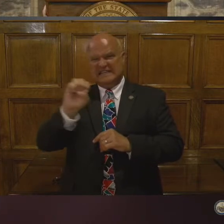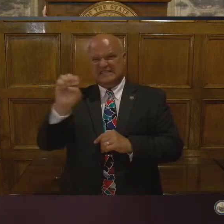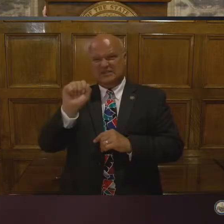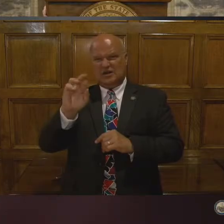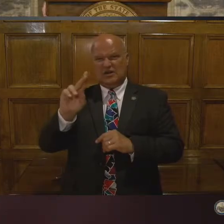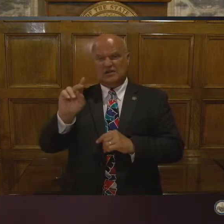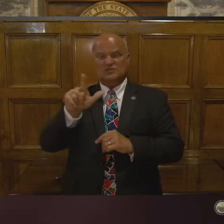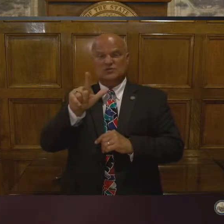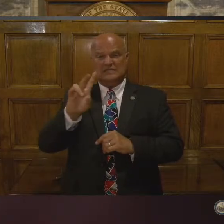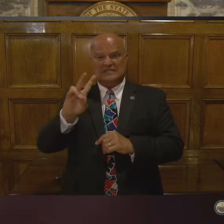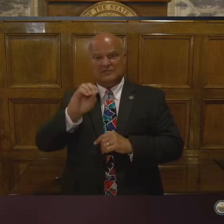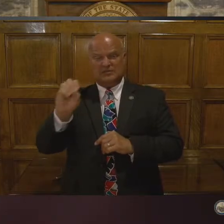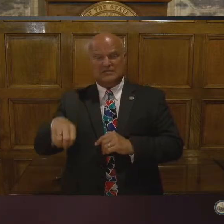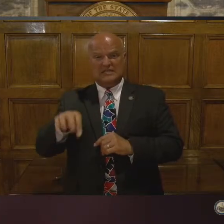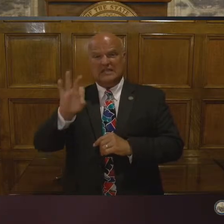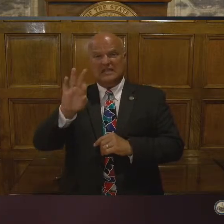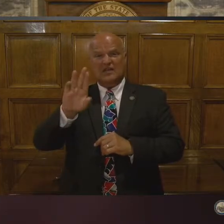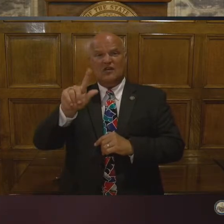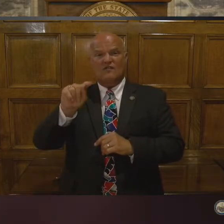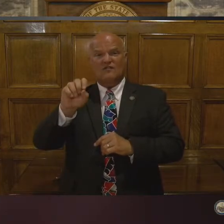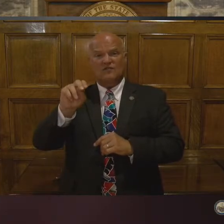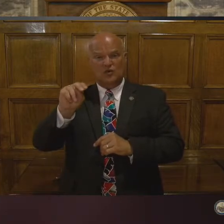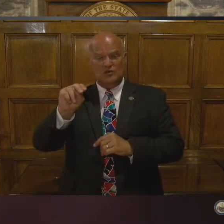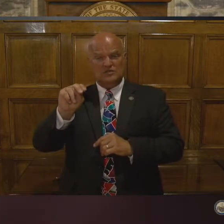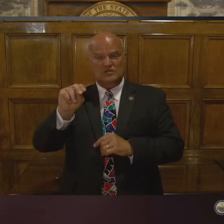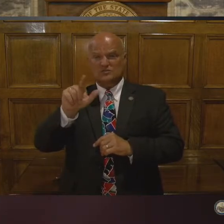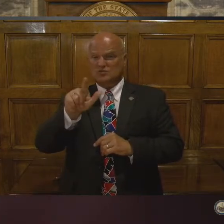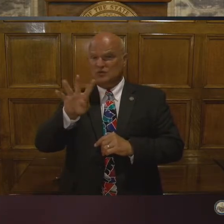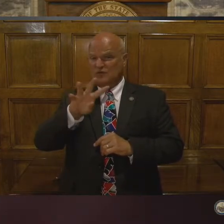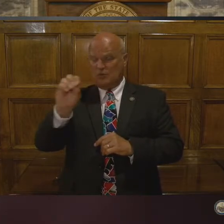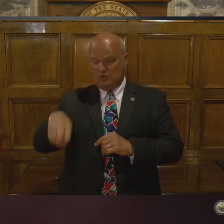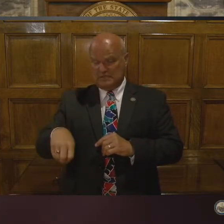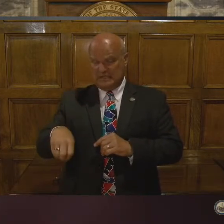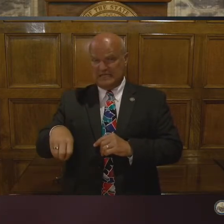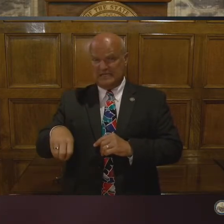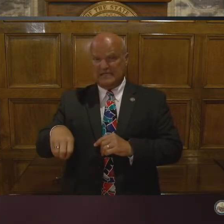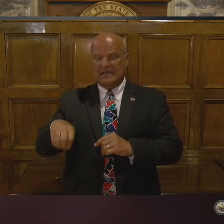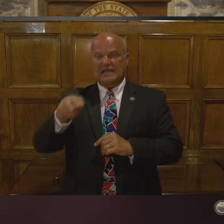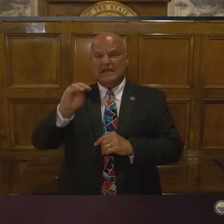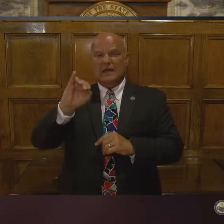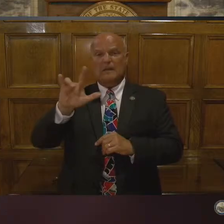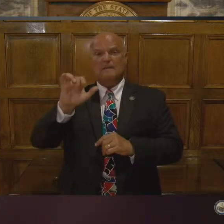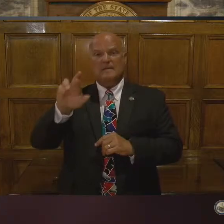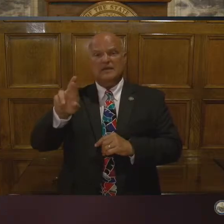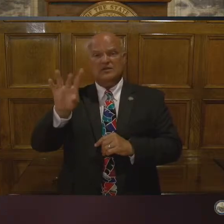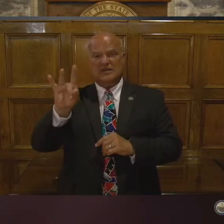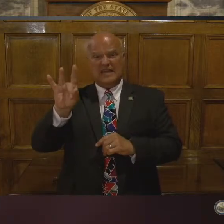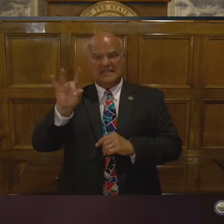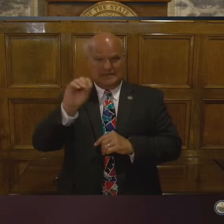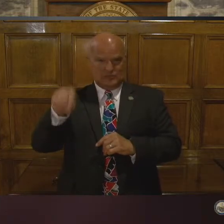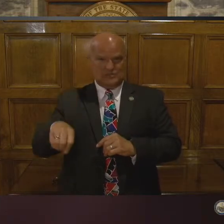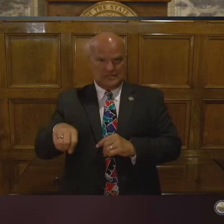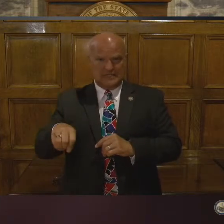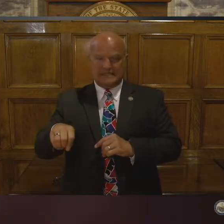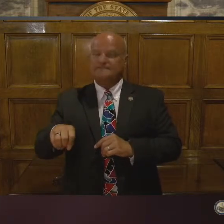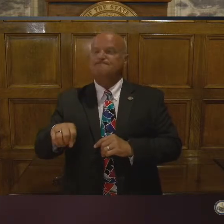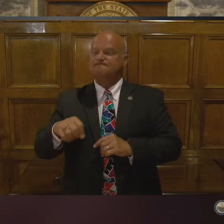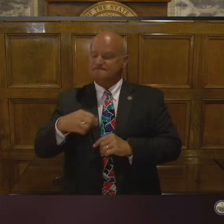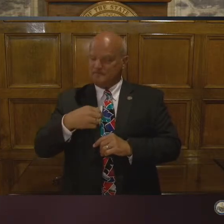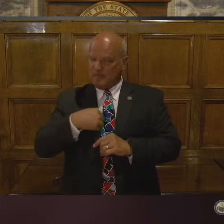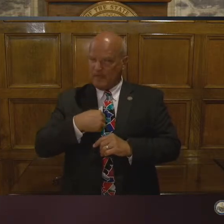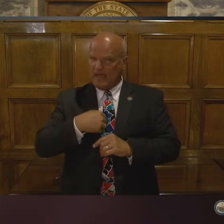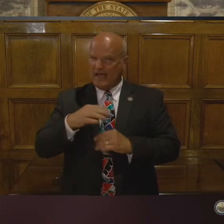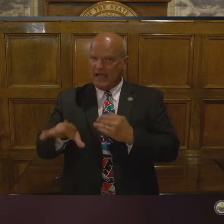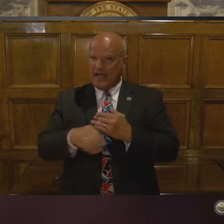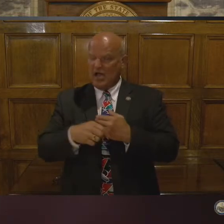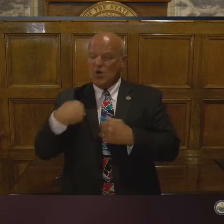Arkansas, 27%, Fulton up in the north, 24%, and Miller County, 18%. I would add